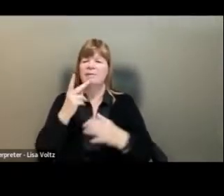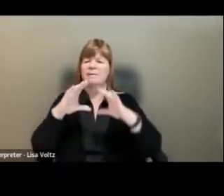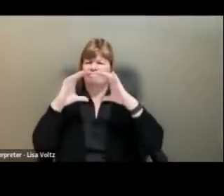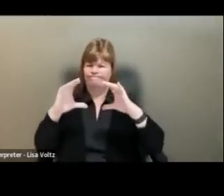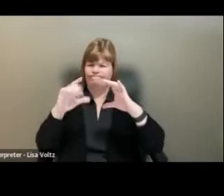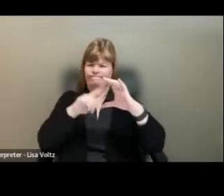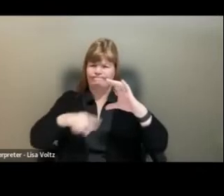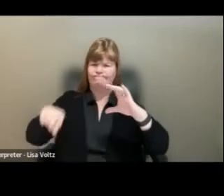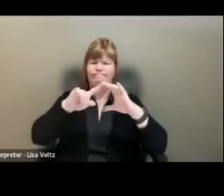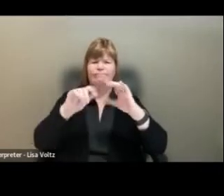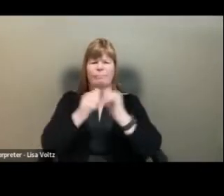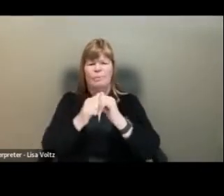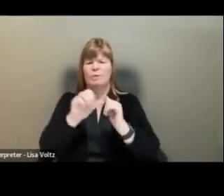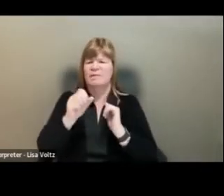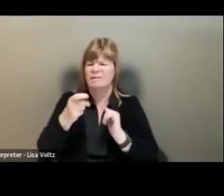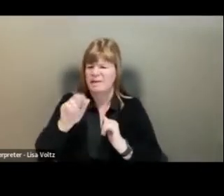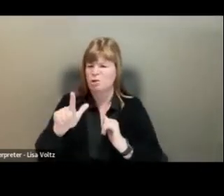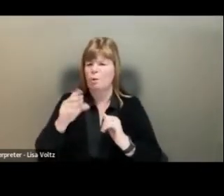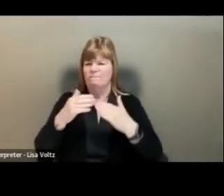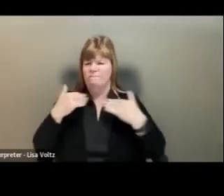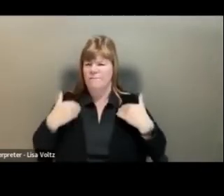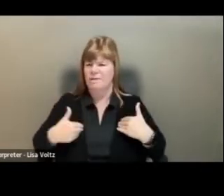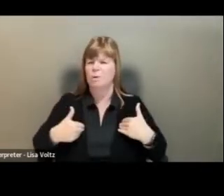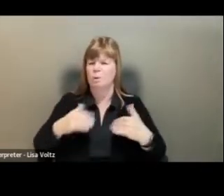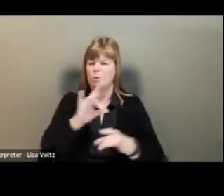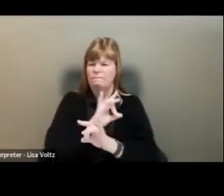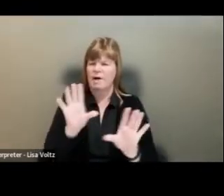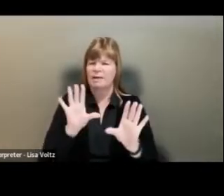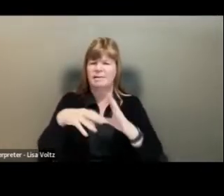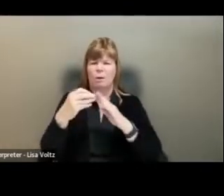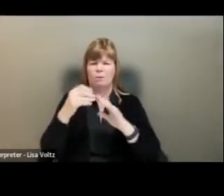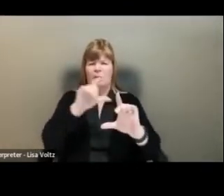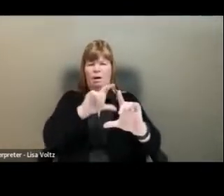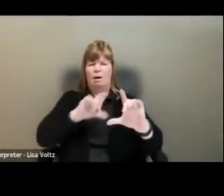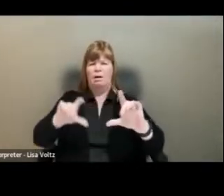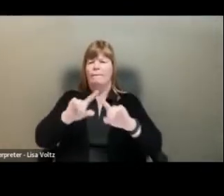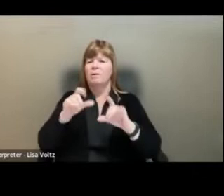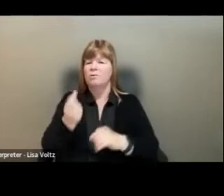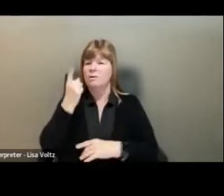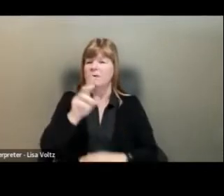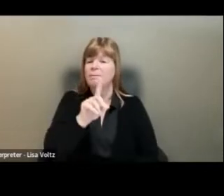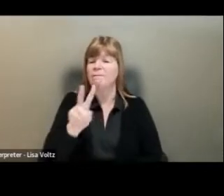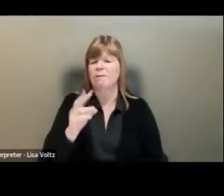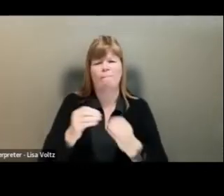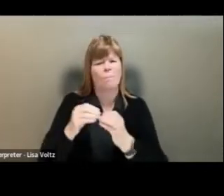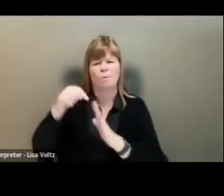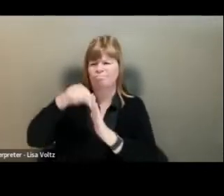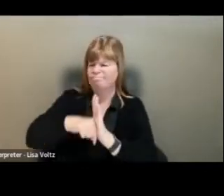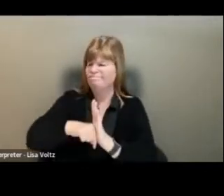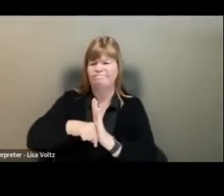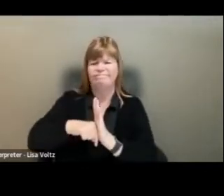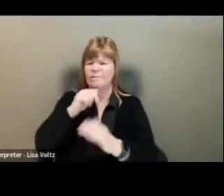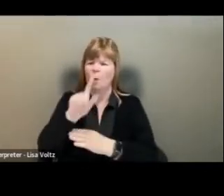wheel with sexual and physical violence on the outside, but it's very important to understand that domestic violence is much more